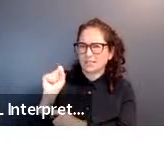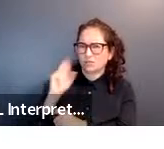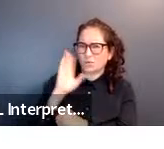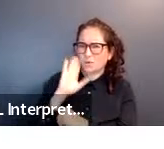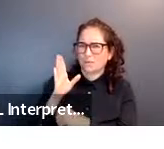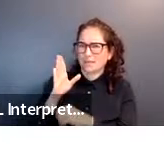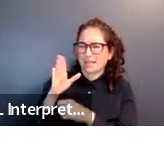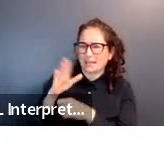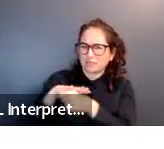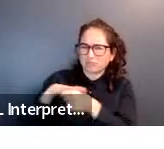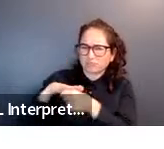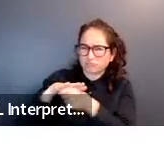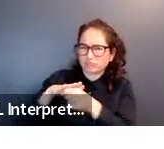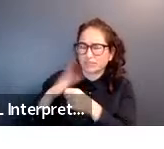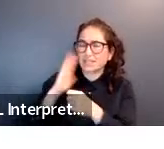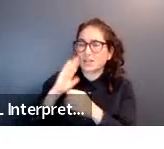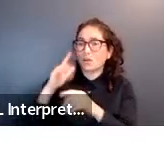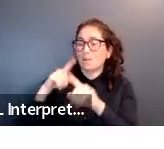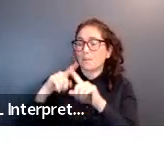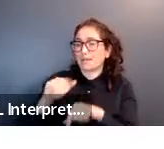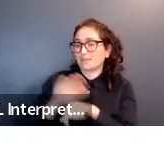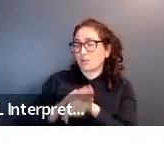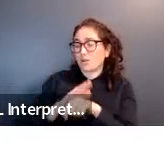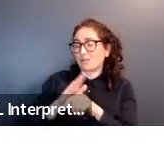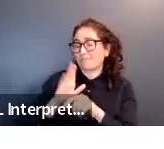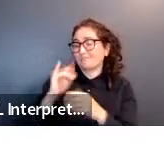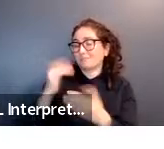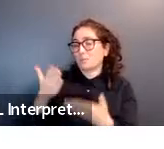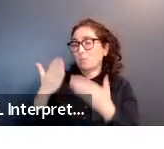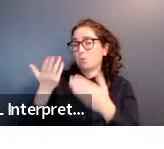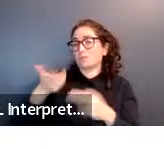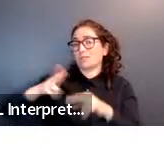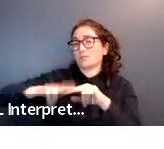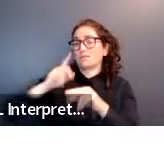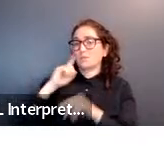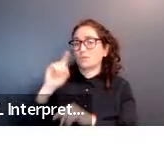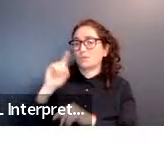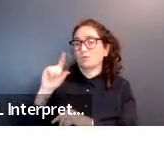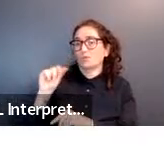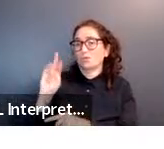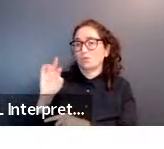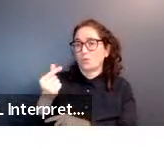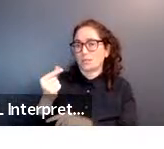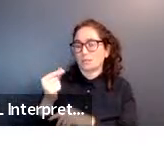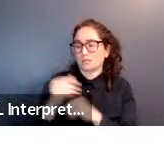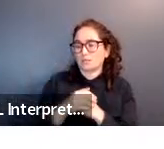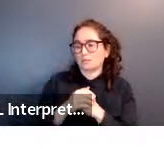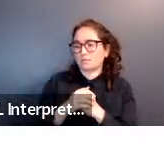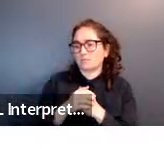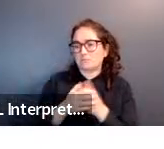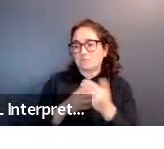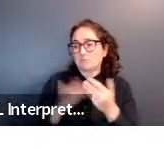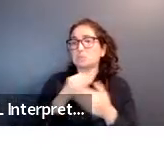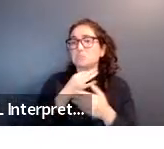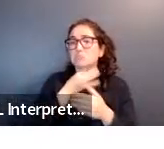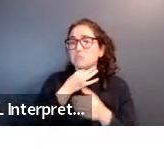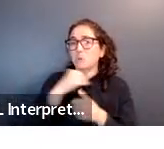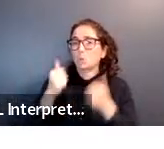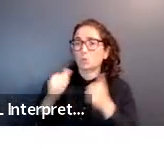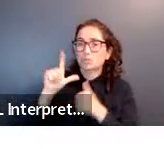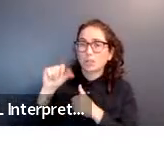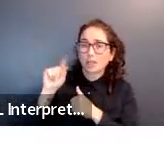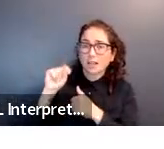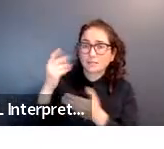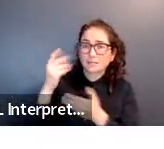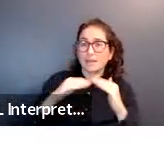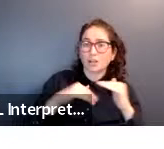concentrated based on the proposed increase in zoning and, which lots might be